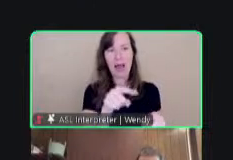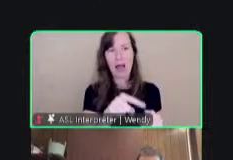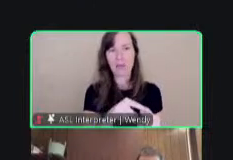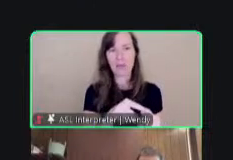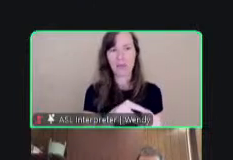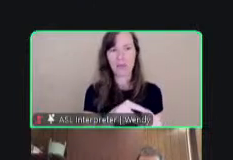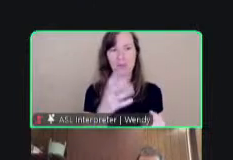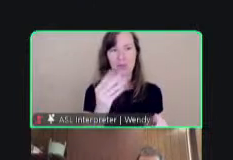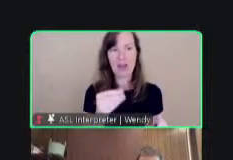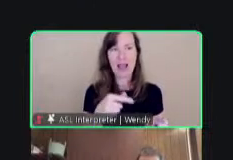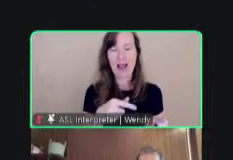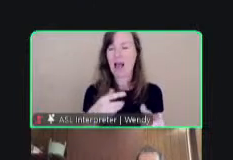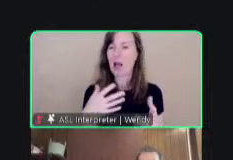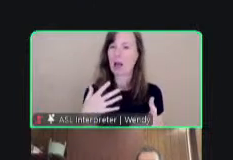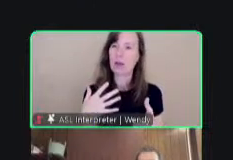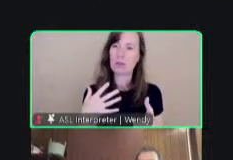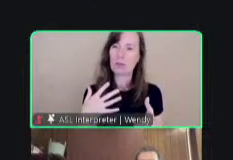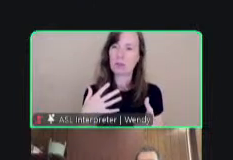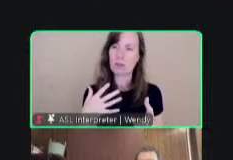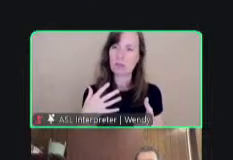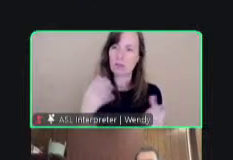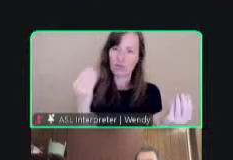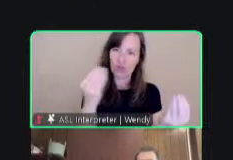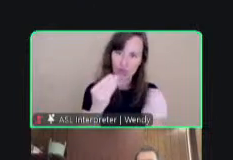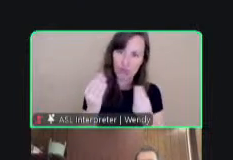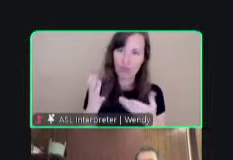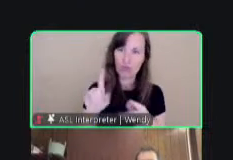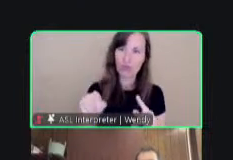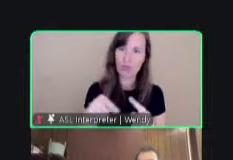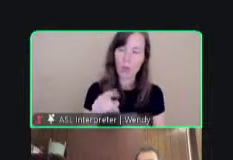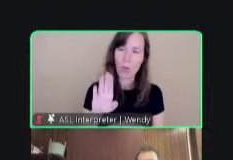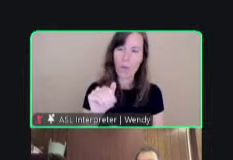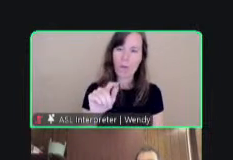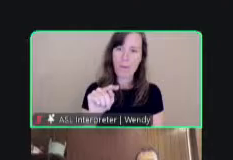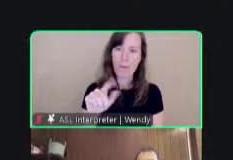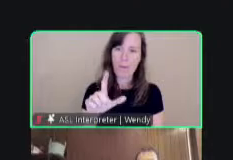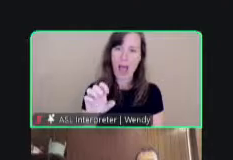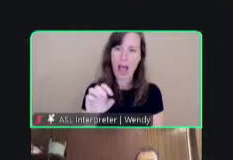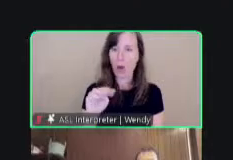Battle Motors, what do I want to say?